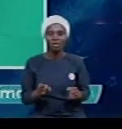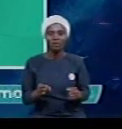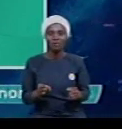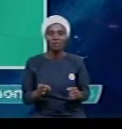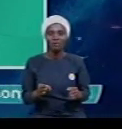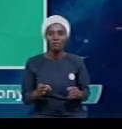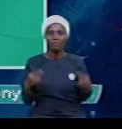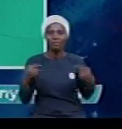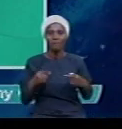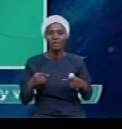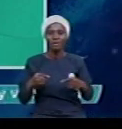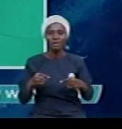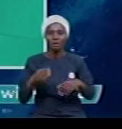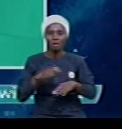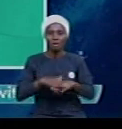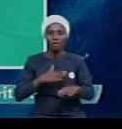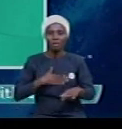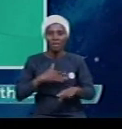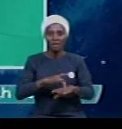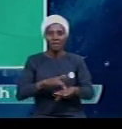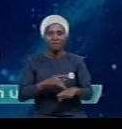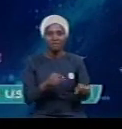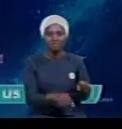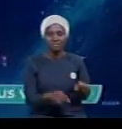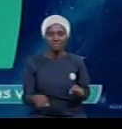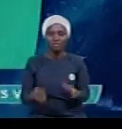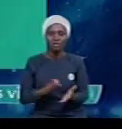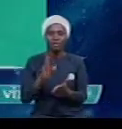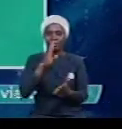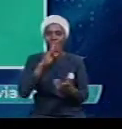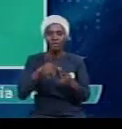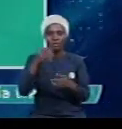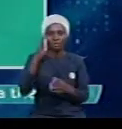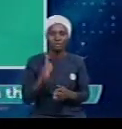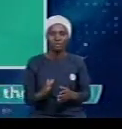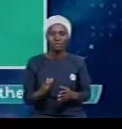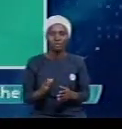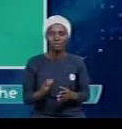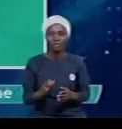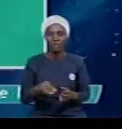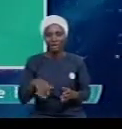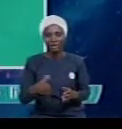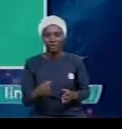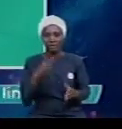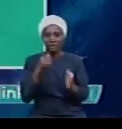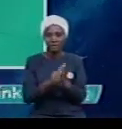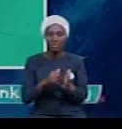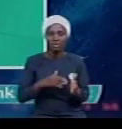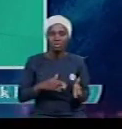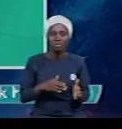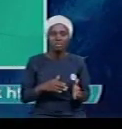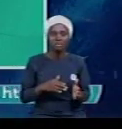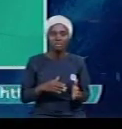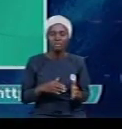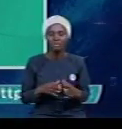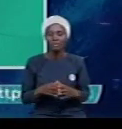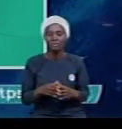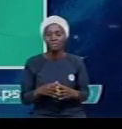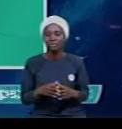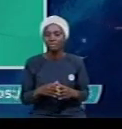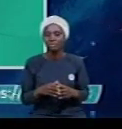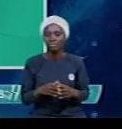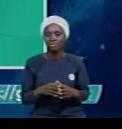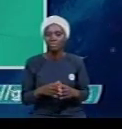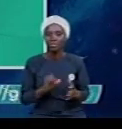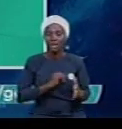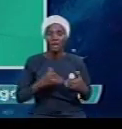in the Lord. Glory be to God. Bola Joko Sosao says, my name is Grace, the last born of my mom. For 1 month, I had